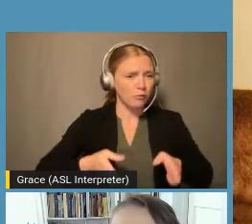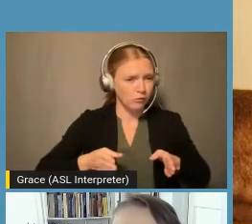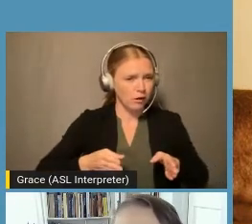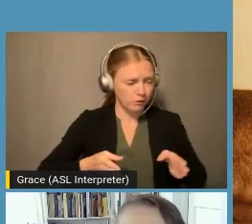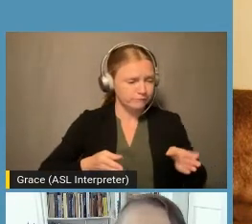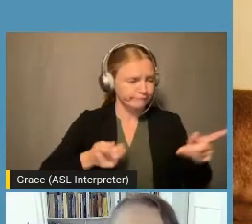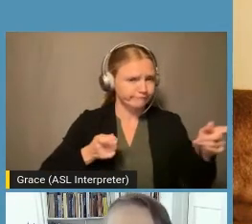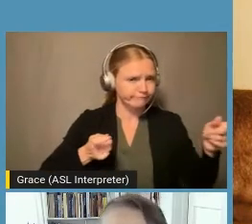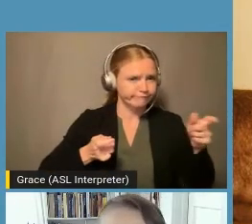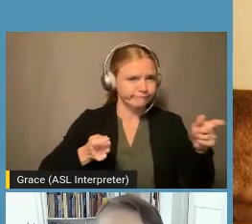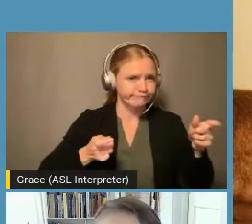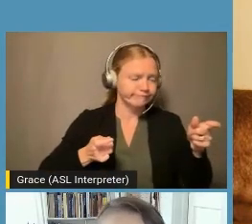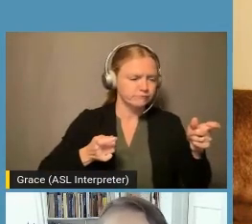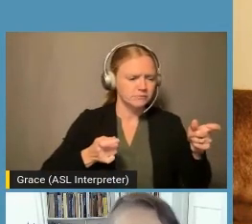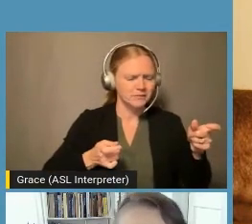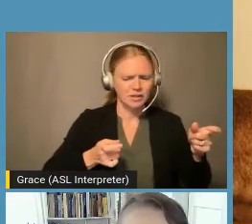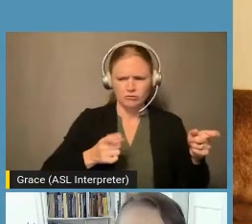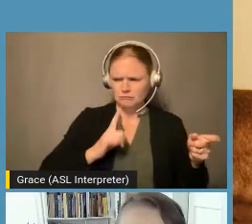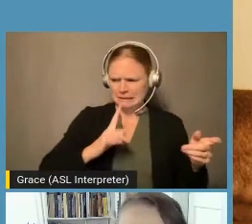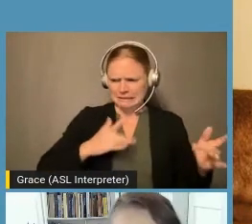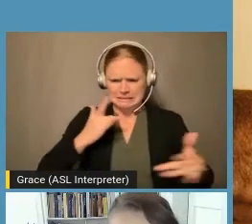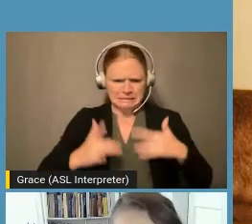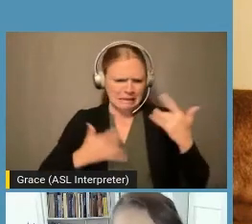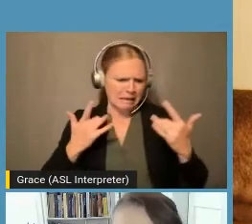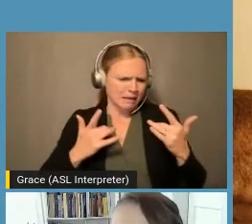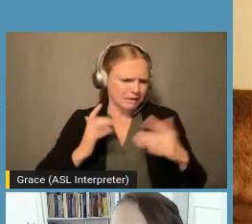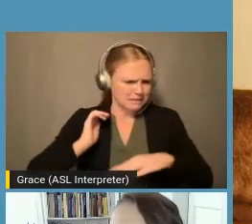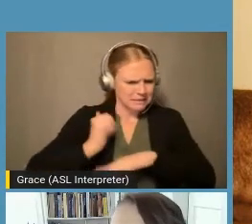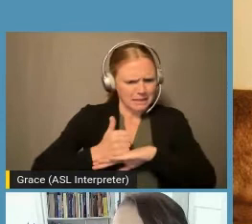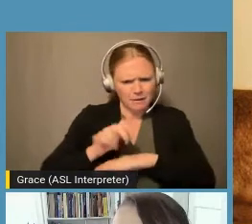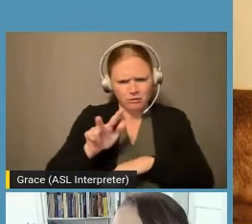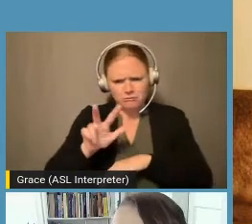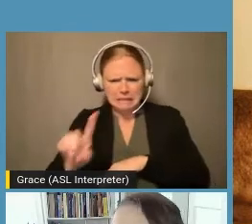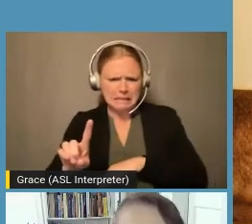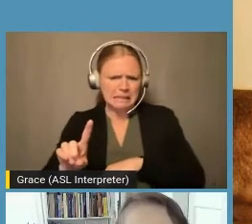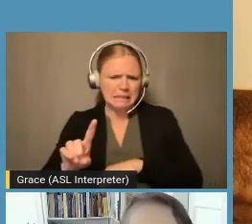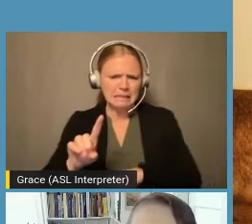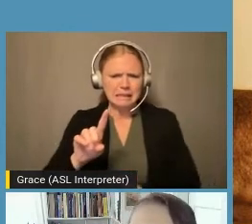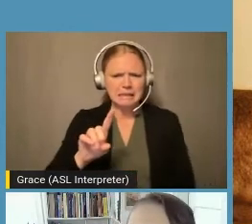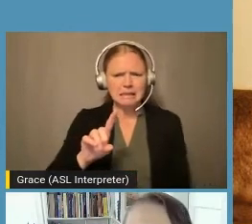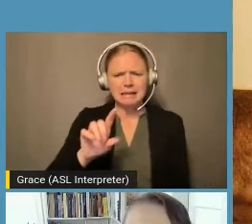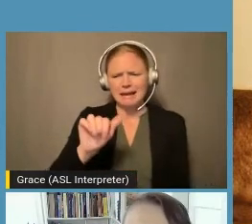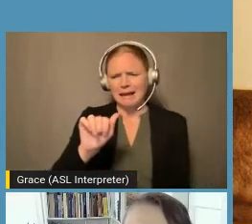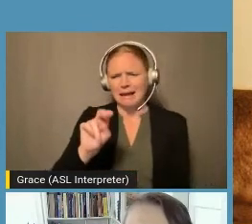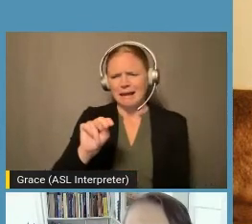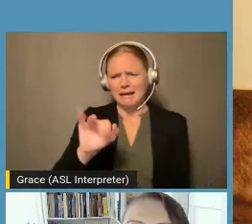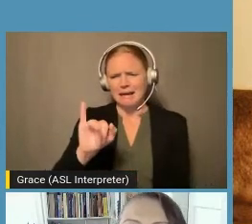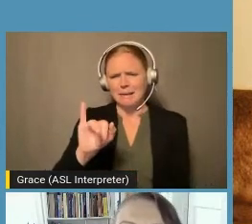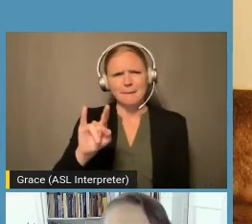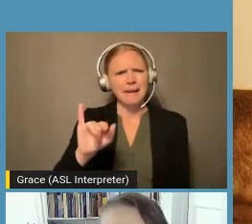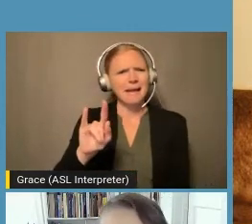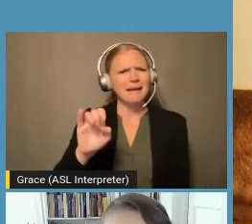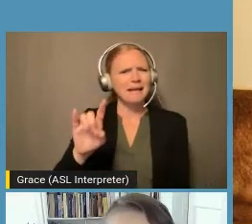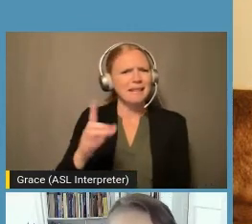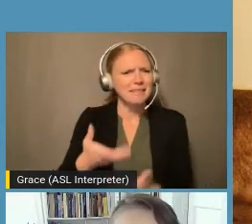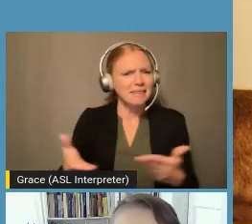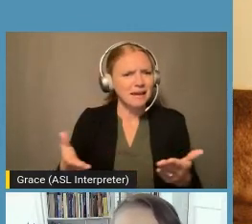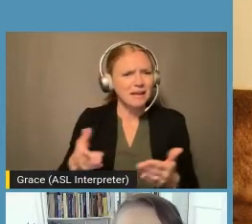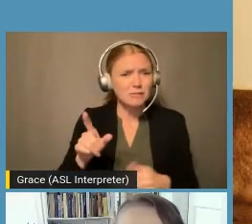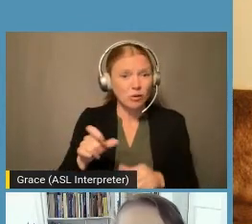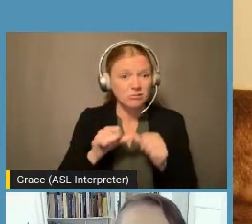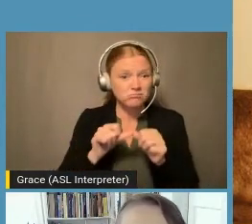creating this 3D animated thing, and it was supposed to be, you know, 25 minutes